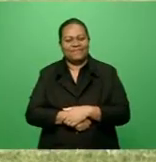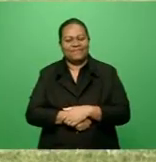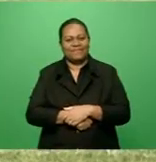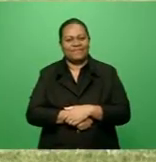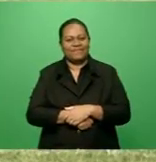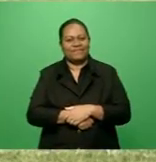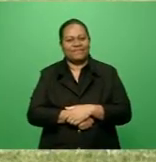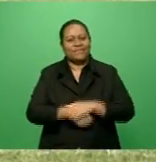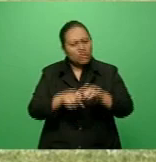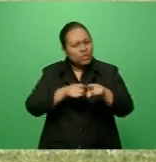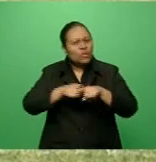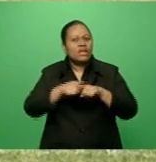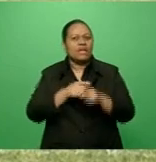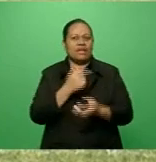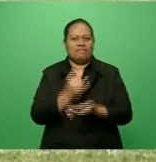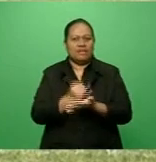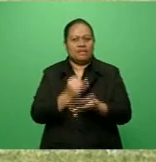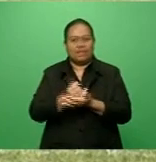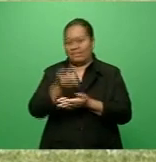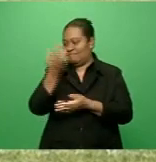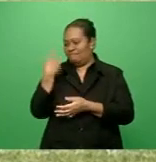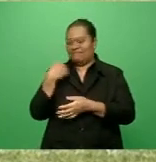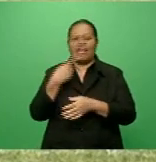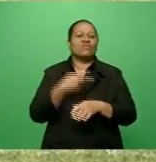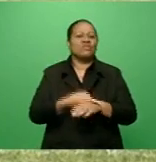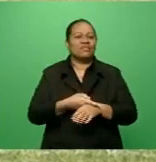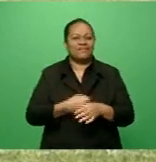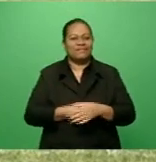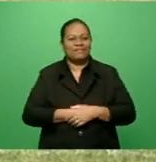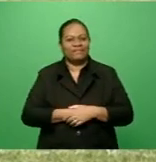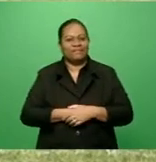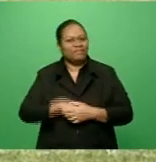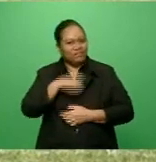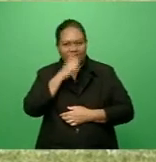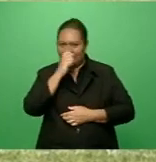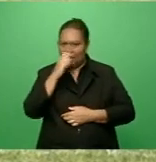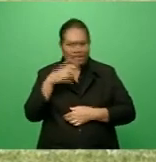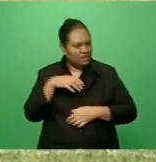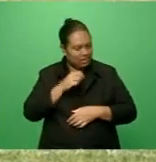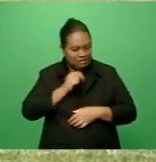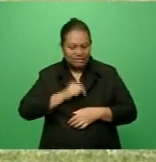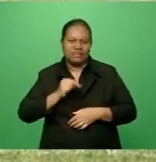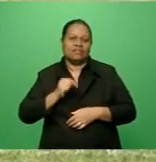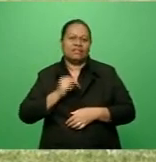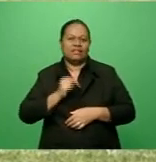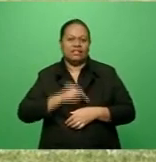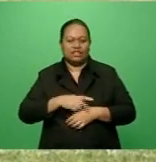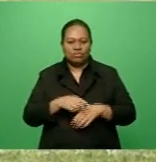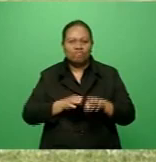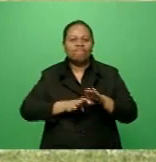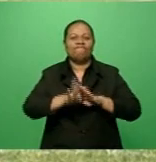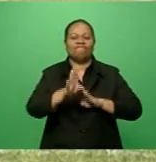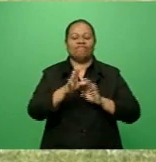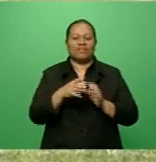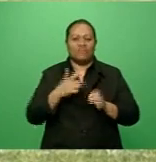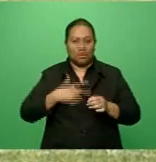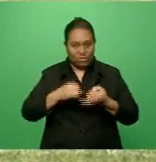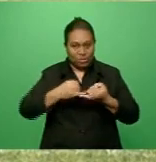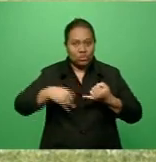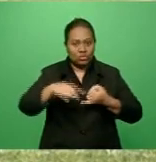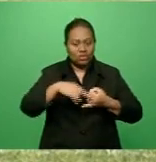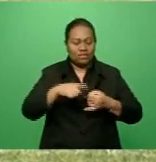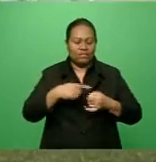We've learned from a mistake last week. We can take that mistake the games against Suva